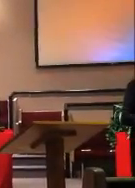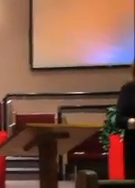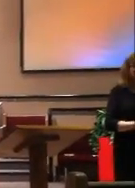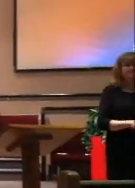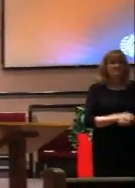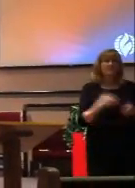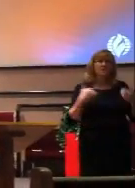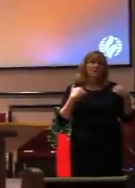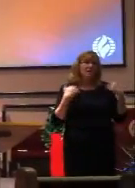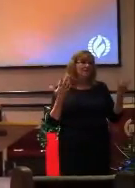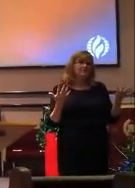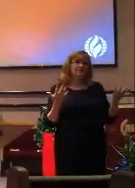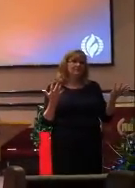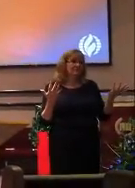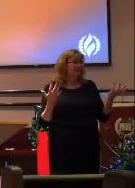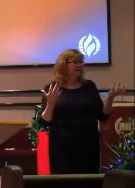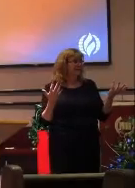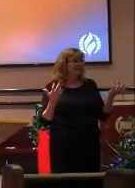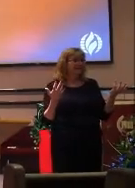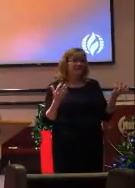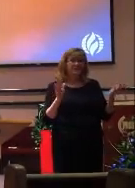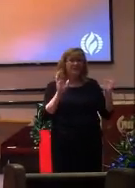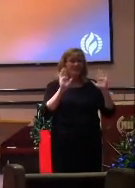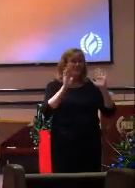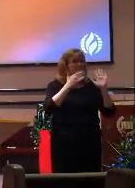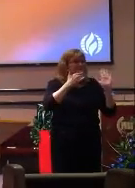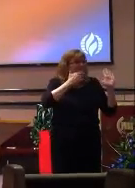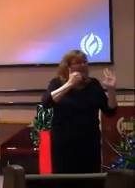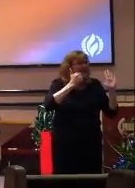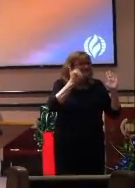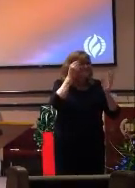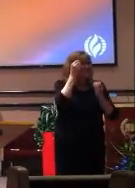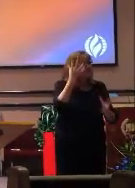We have the greatest news in the world,